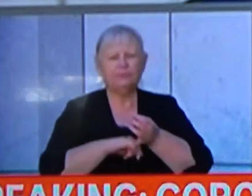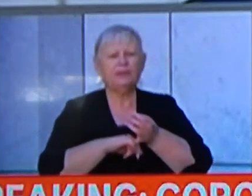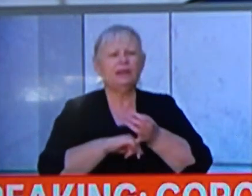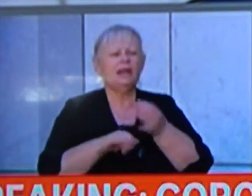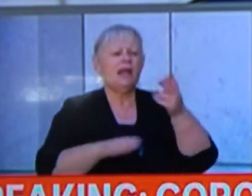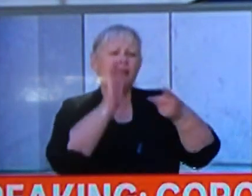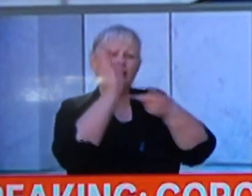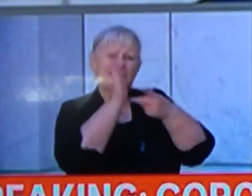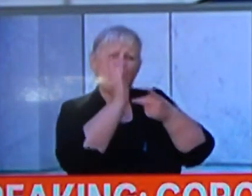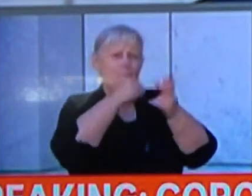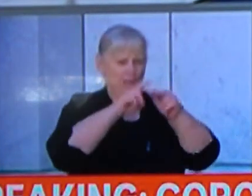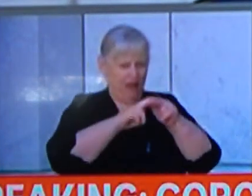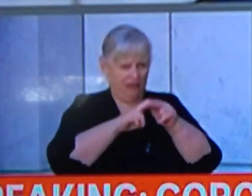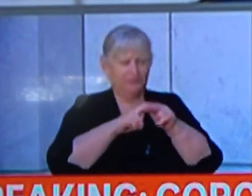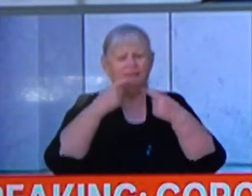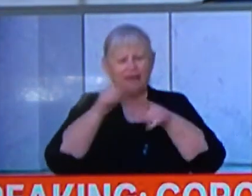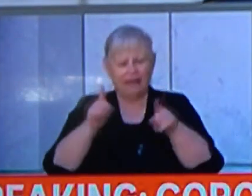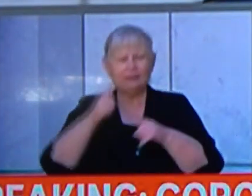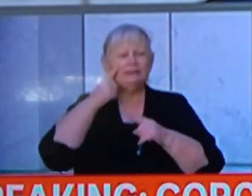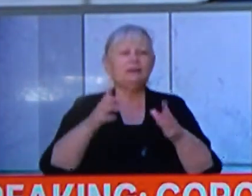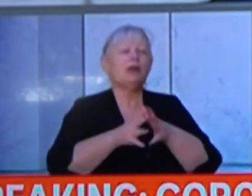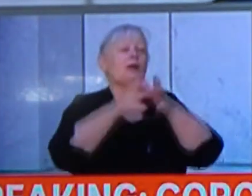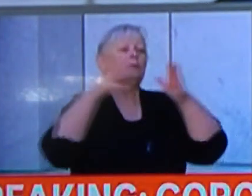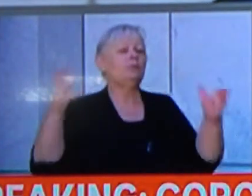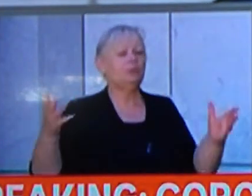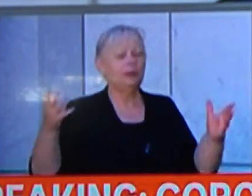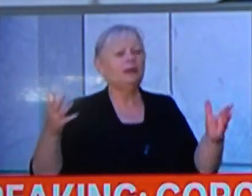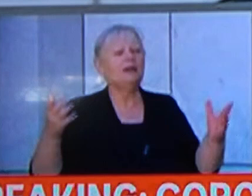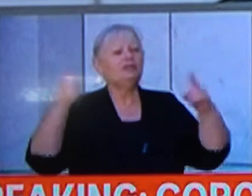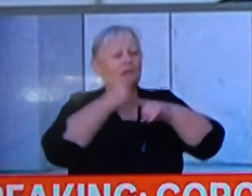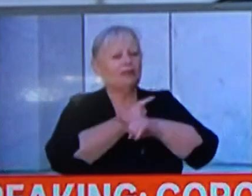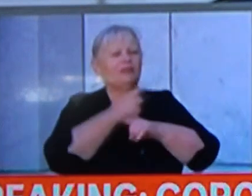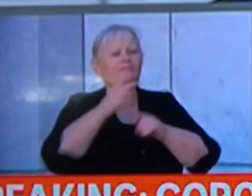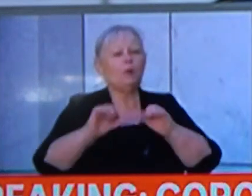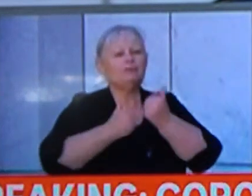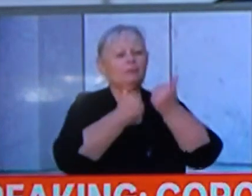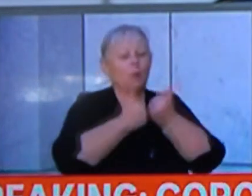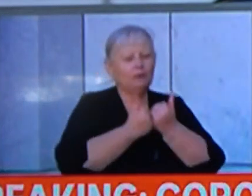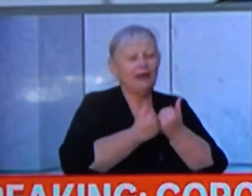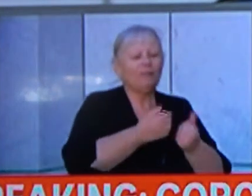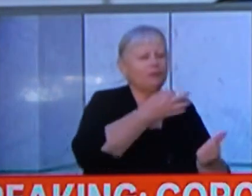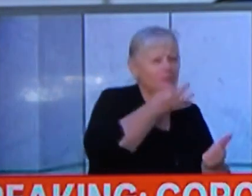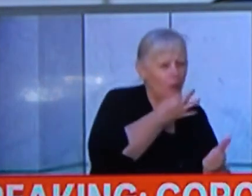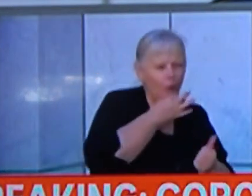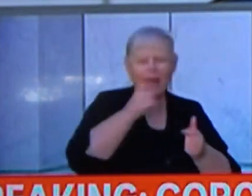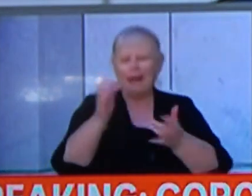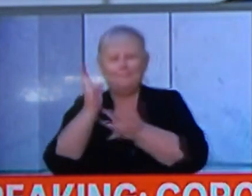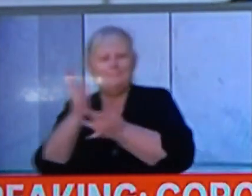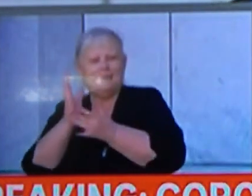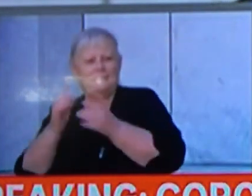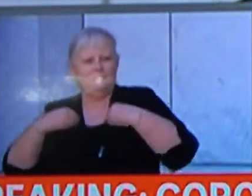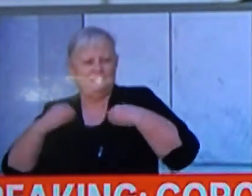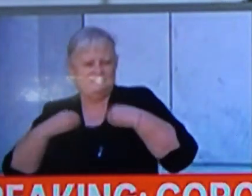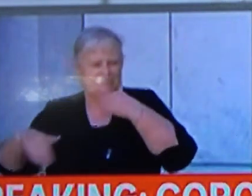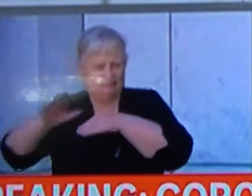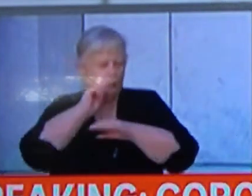The second part of our package sees a massive scaling up of support for small and medium-sized businesses across the